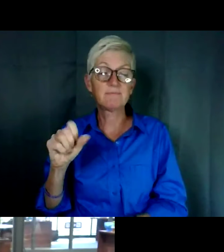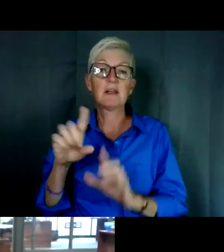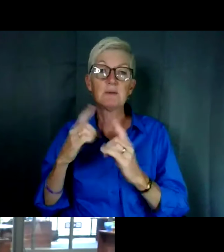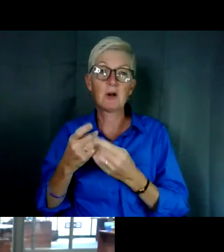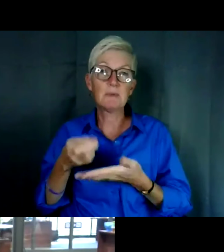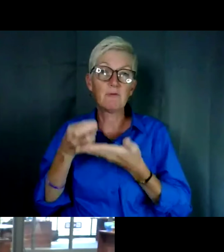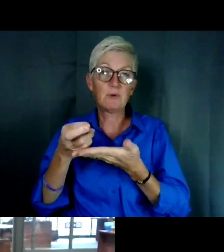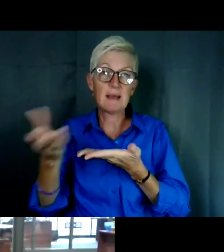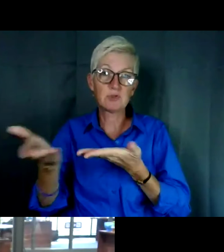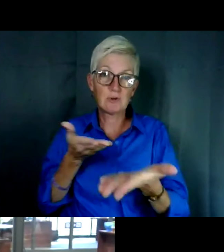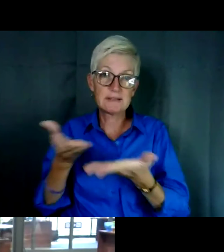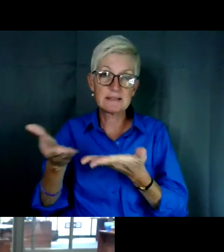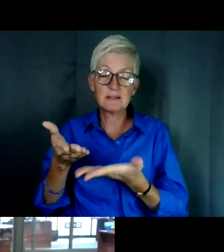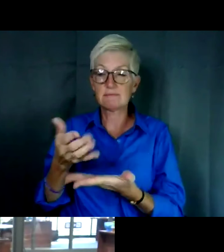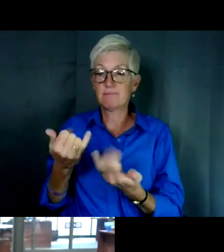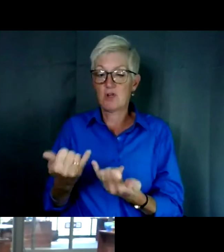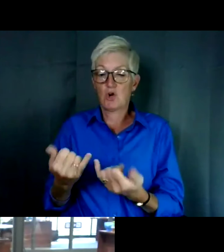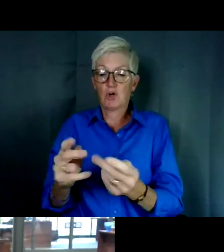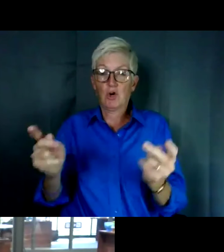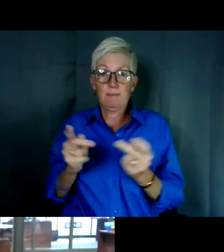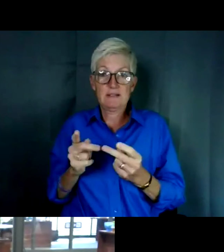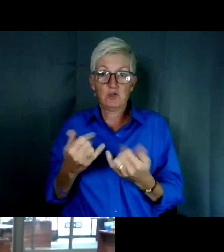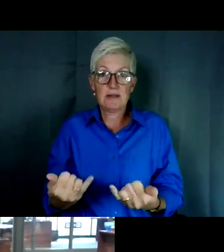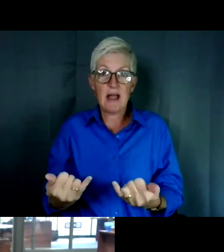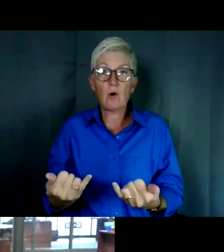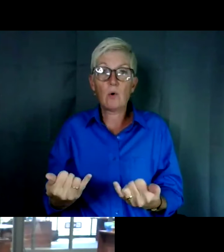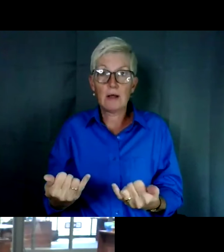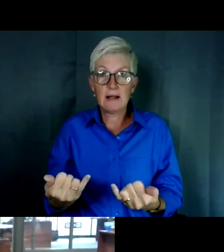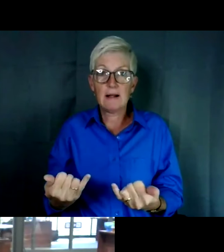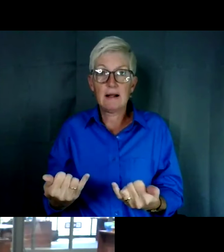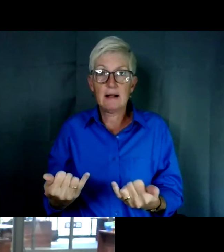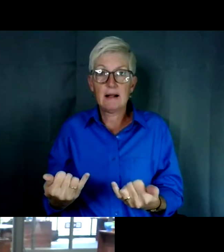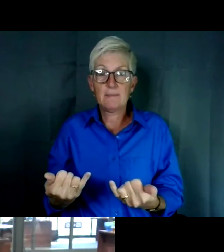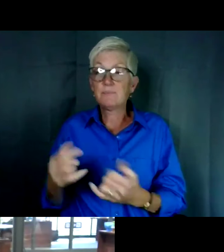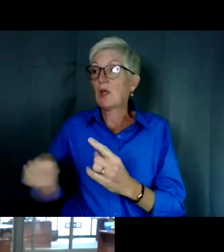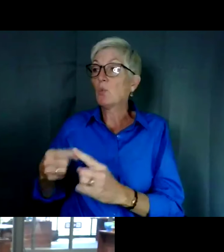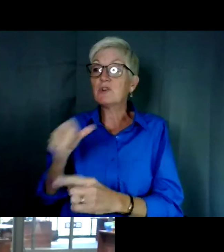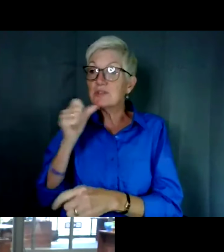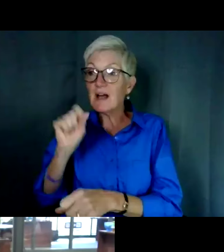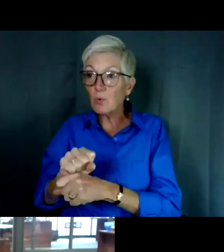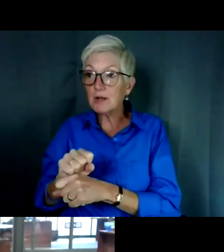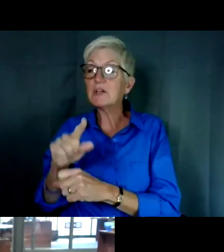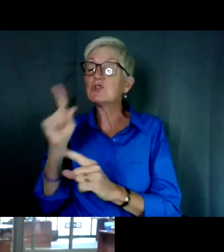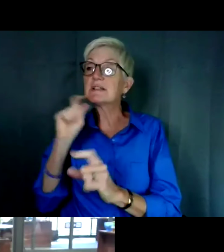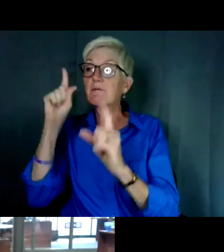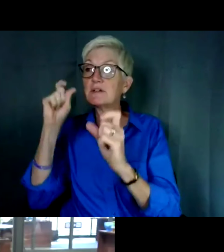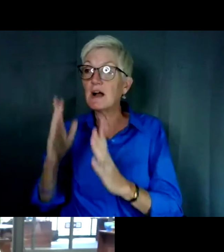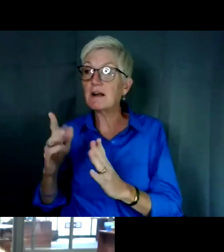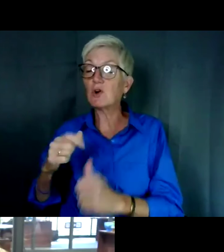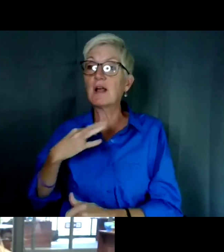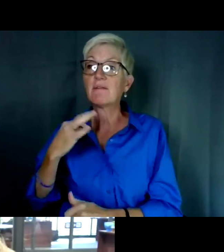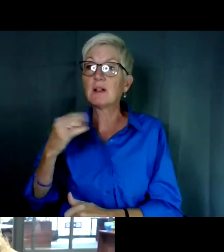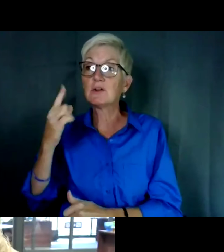she is in her current position. When not working, Carrie is a photographer and an active volunteer for